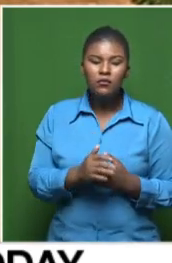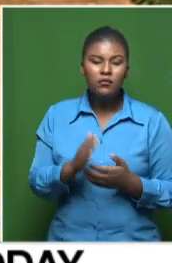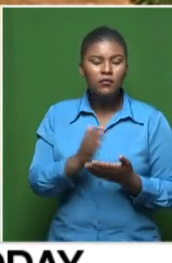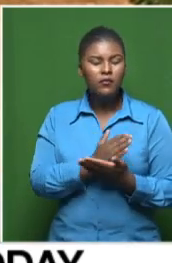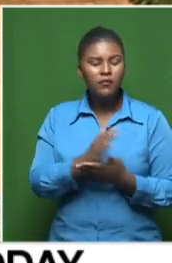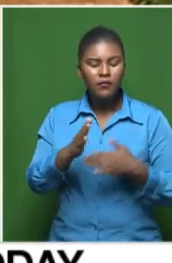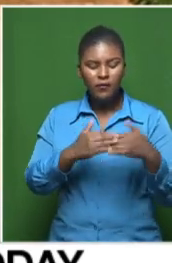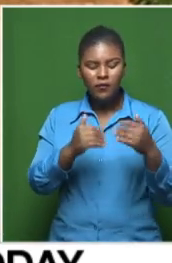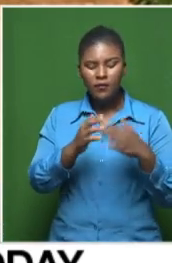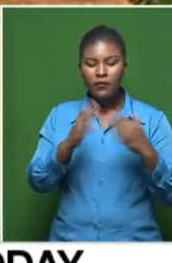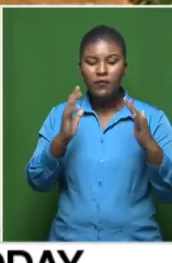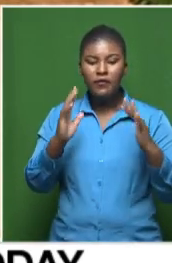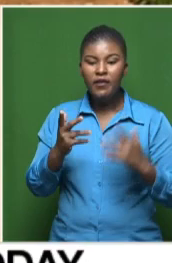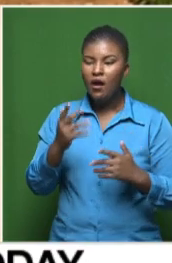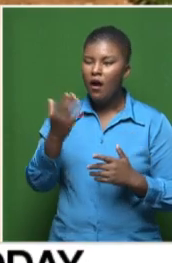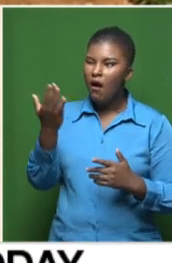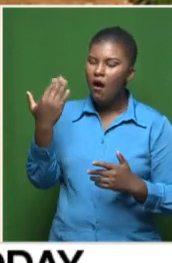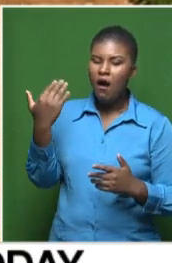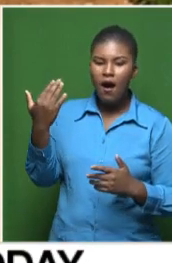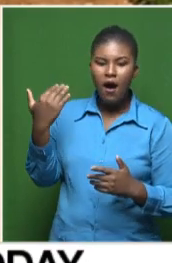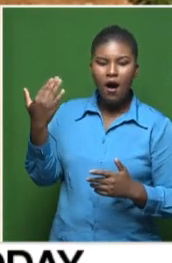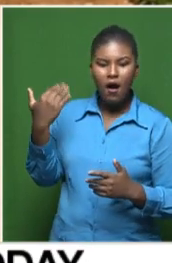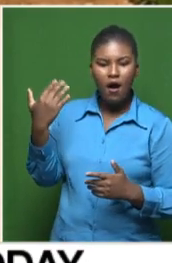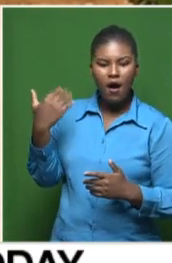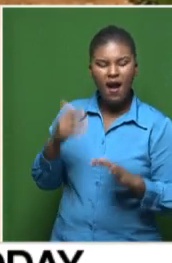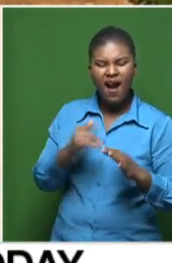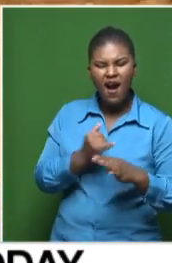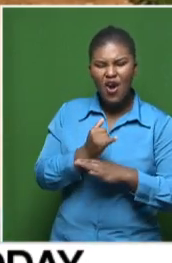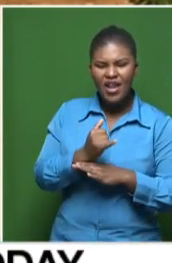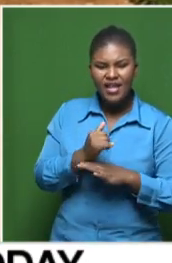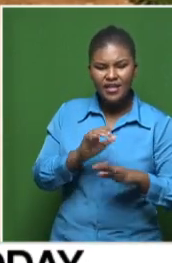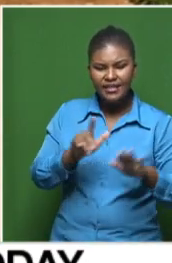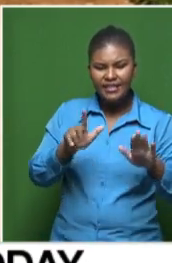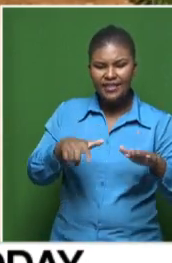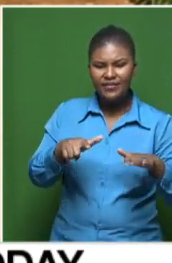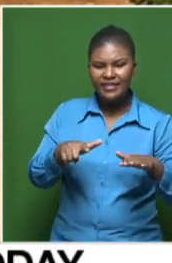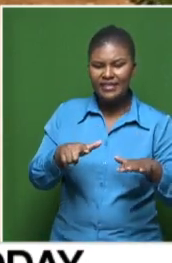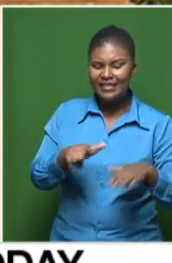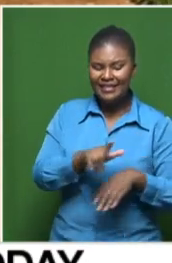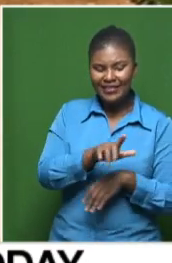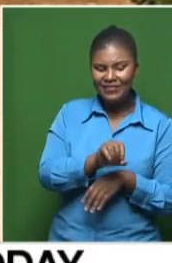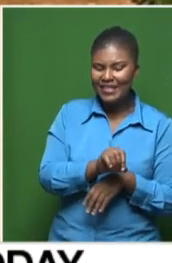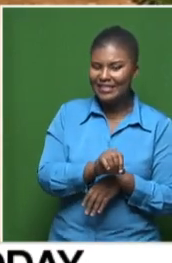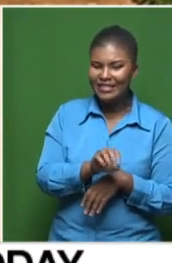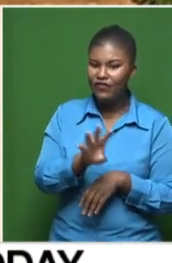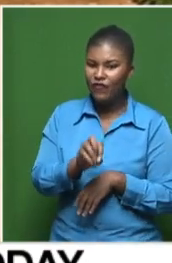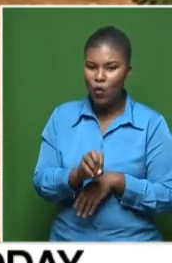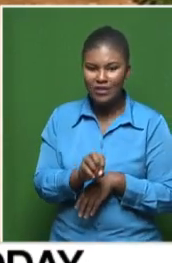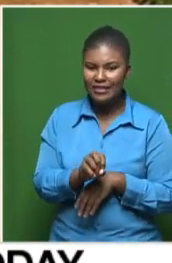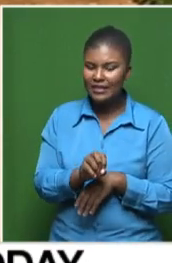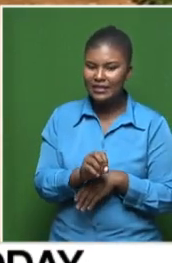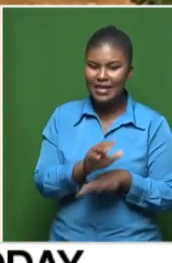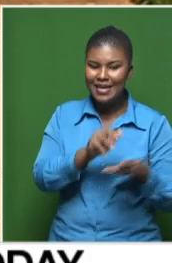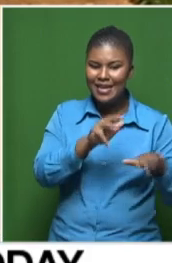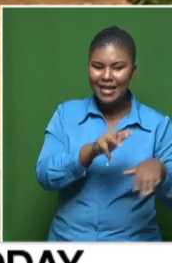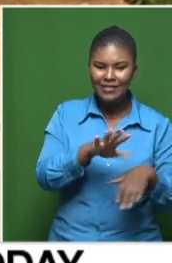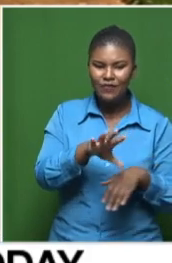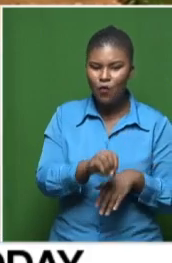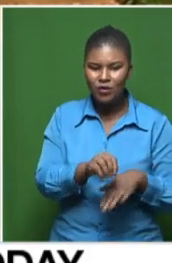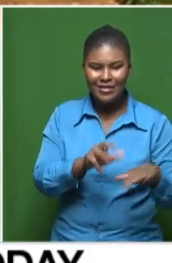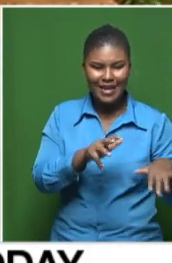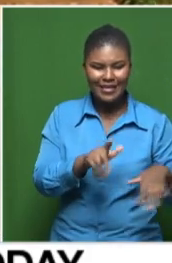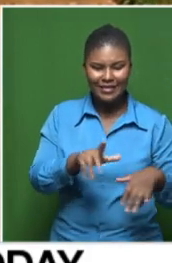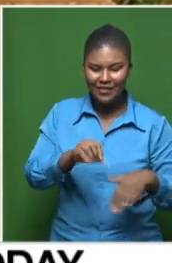were built back in the early 70s, even back to the 40s. You know, but I'm not sure about